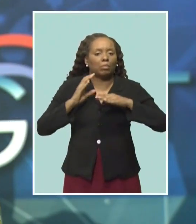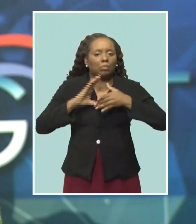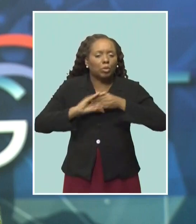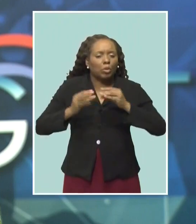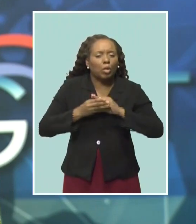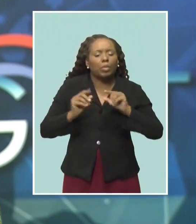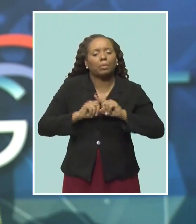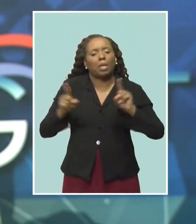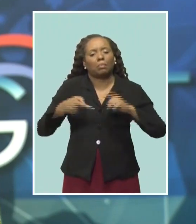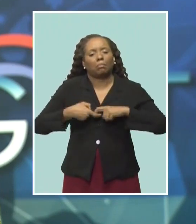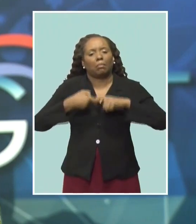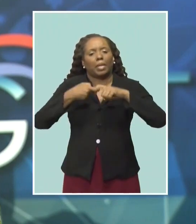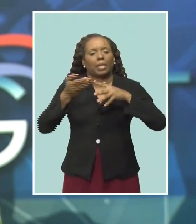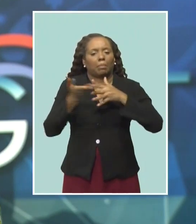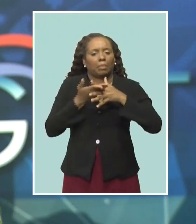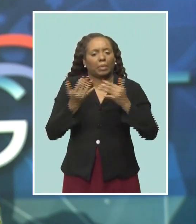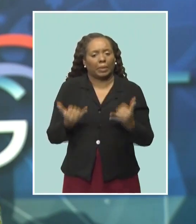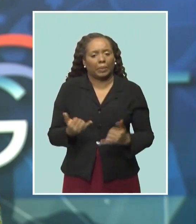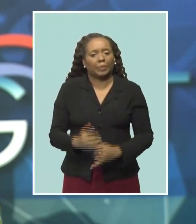schools are paying off.